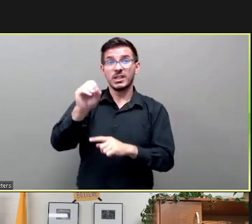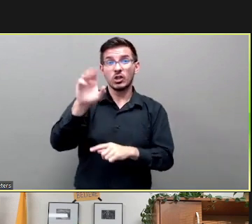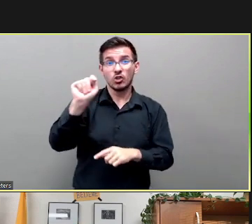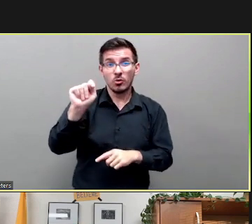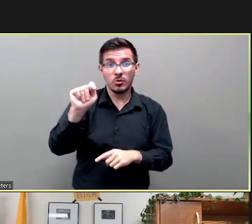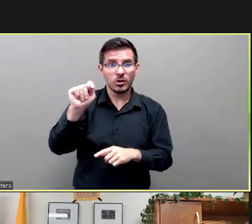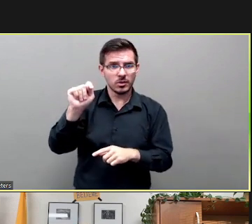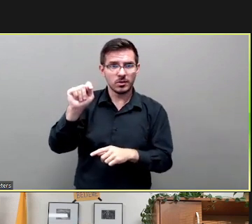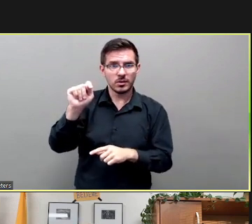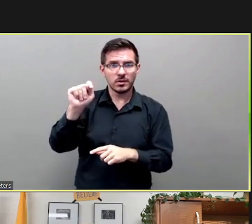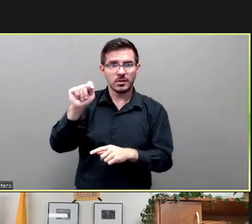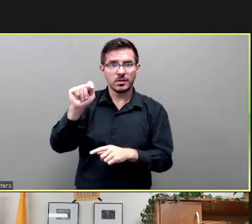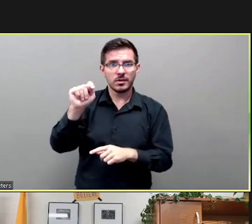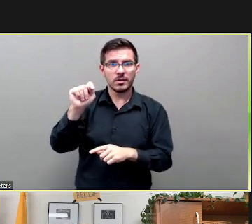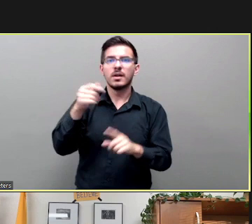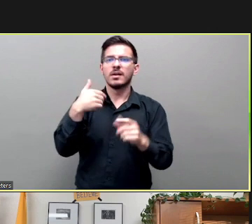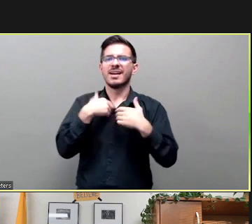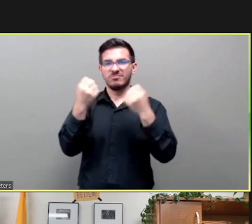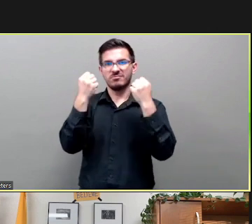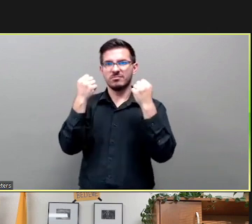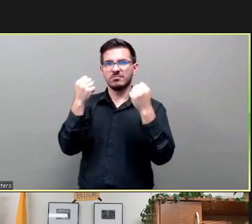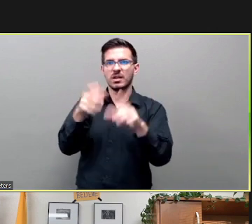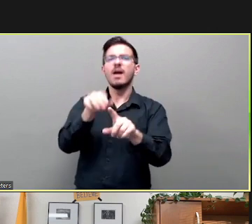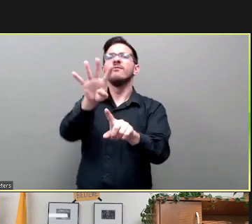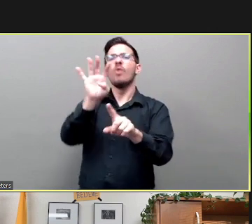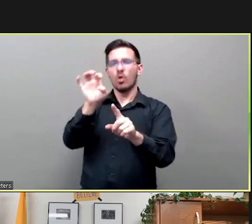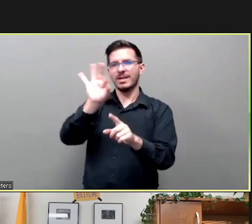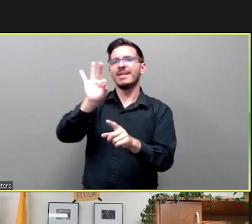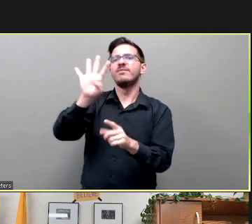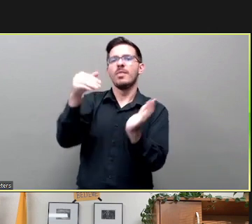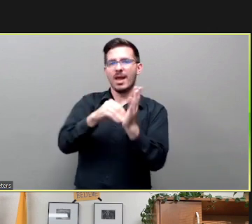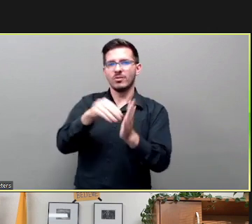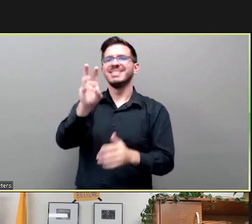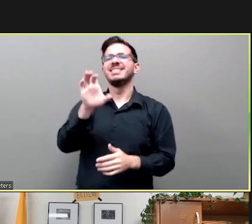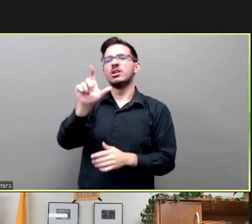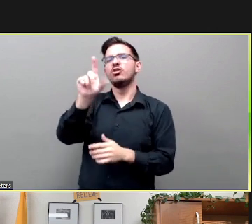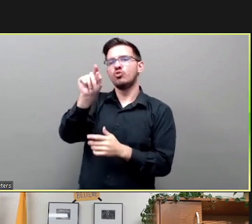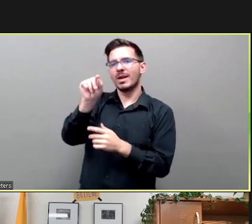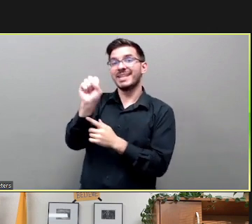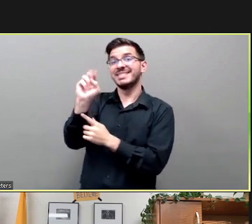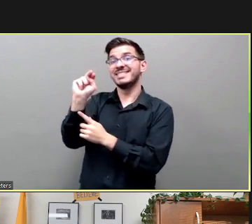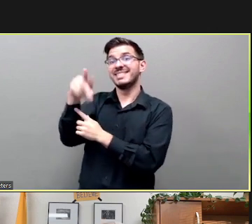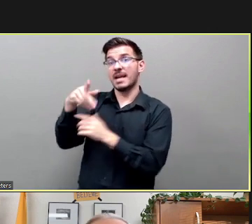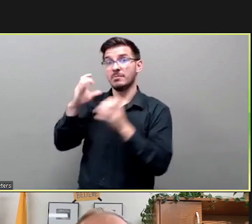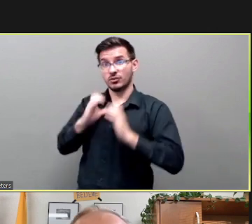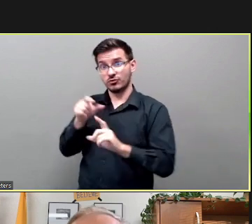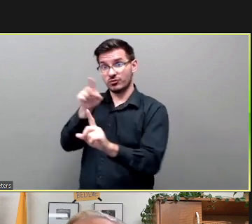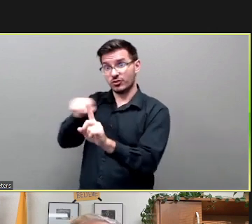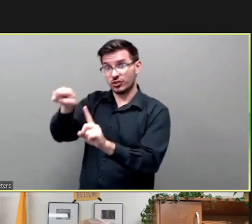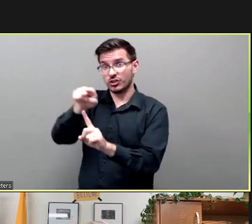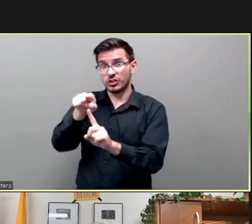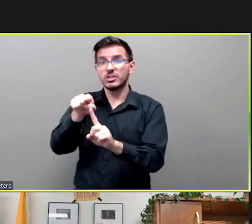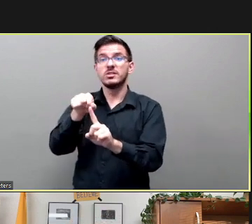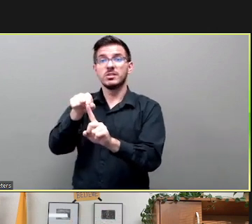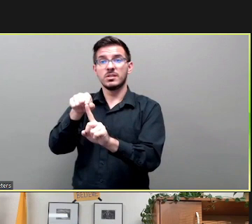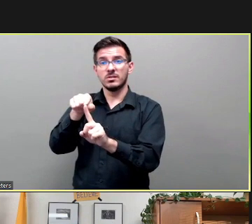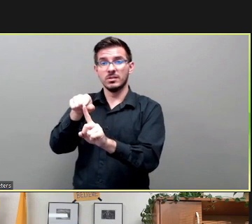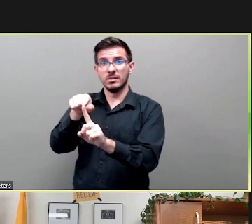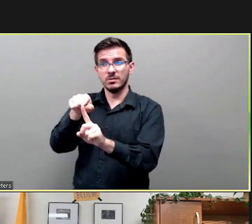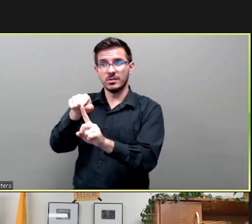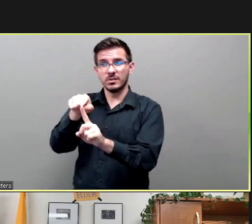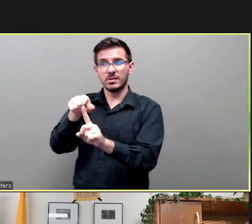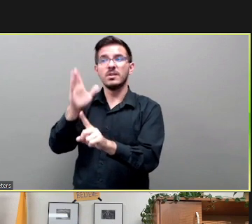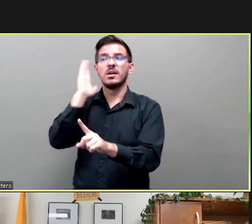494,620 existing SNAP customers will begin a process of recertifying. Now, not all of them will become due